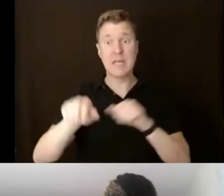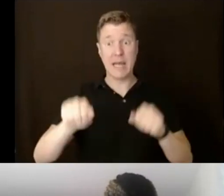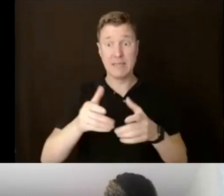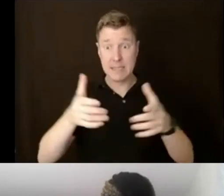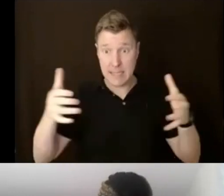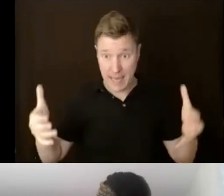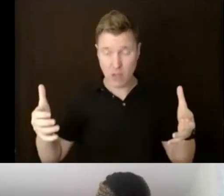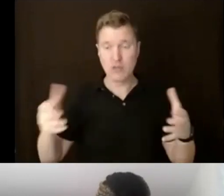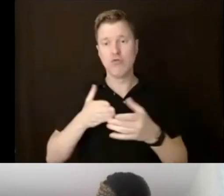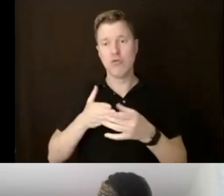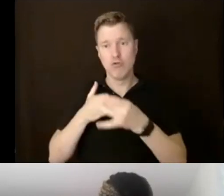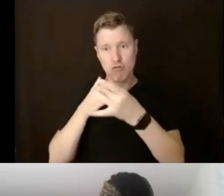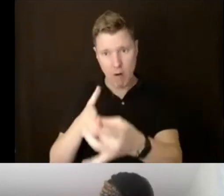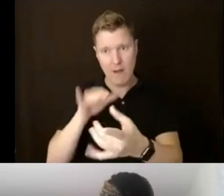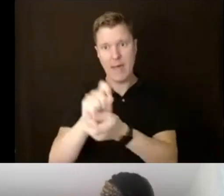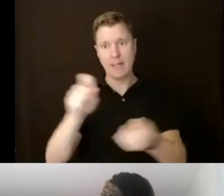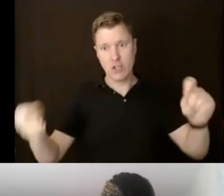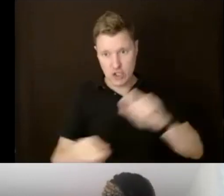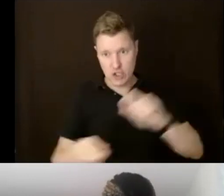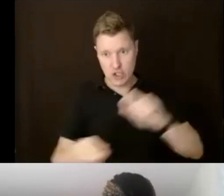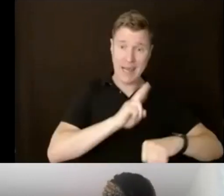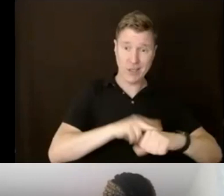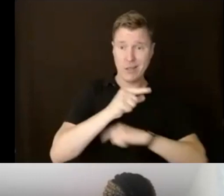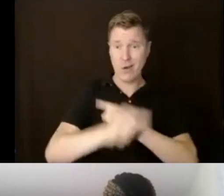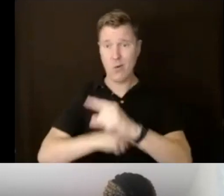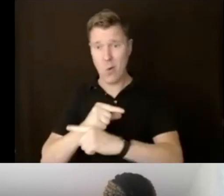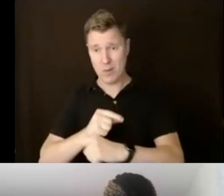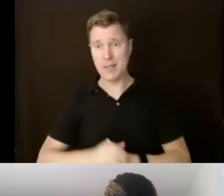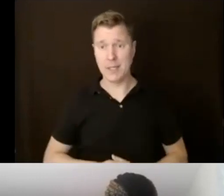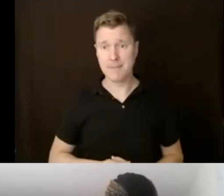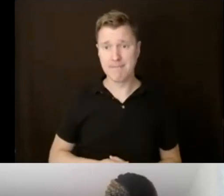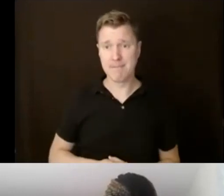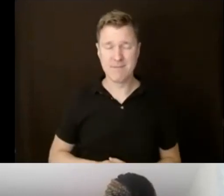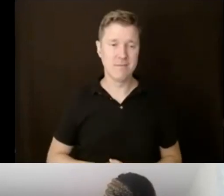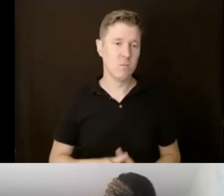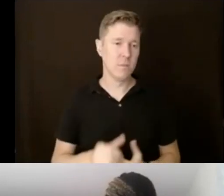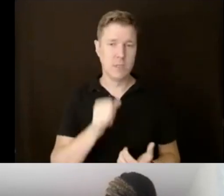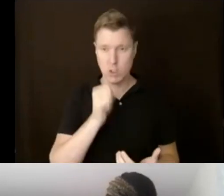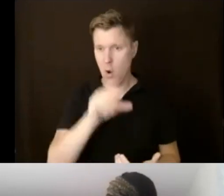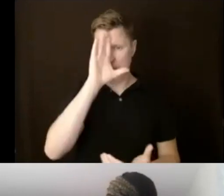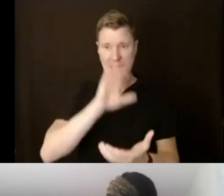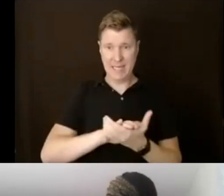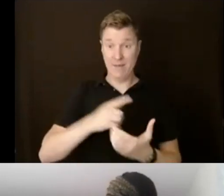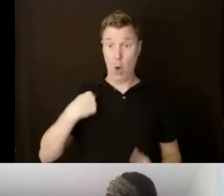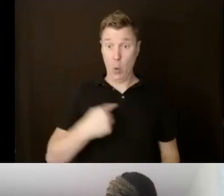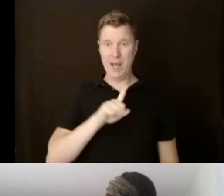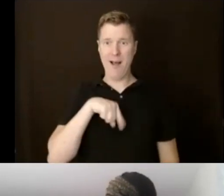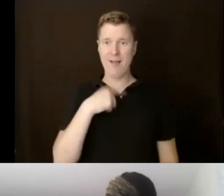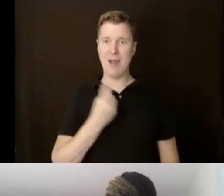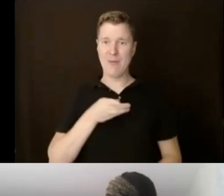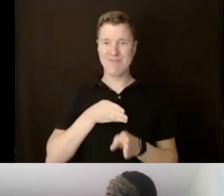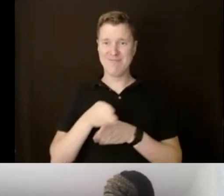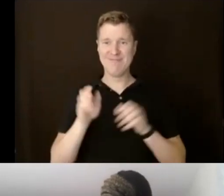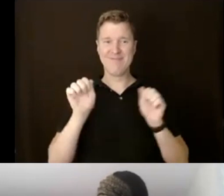change nationally and globally. So we don't believe that we alone as a field can